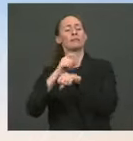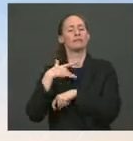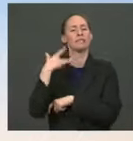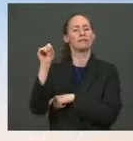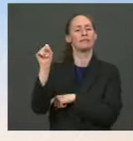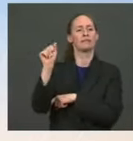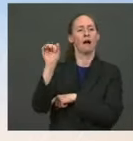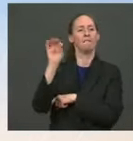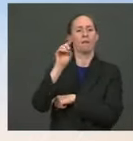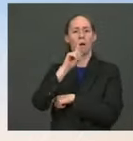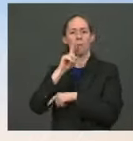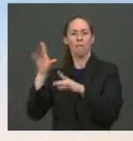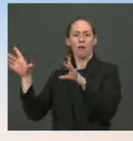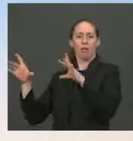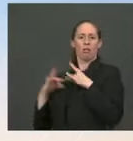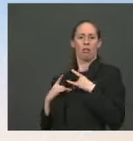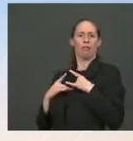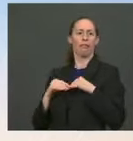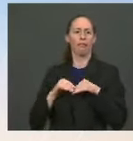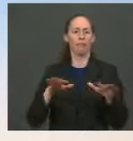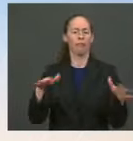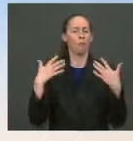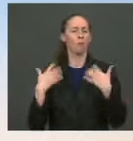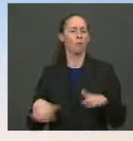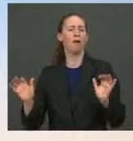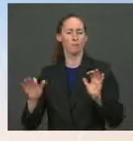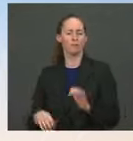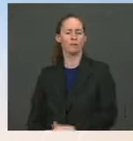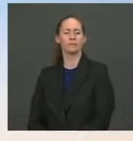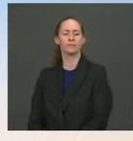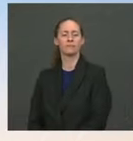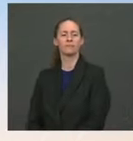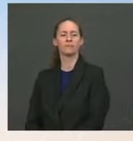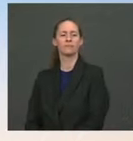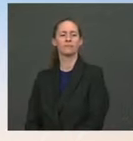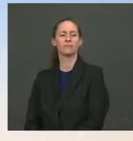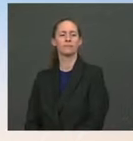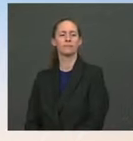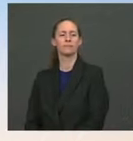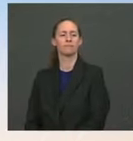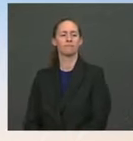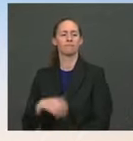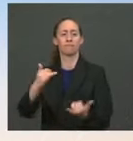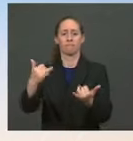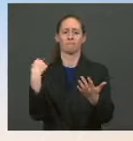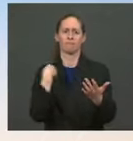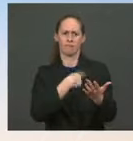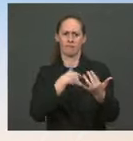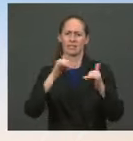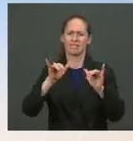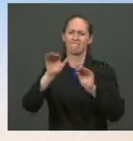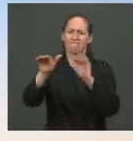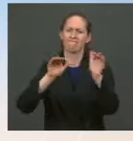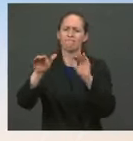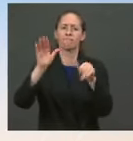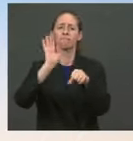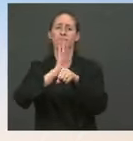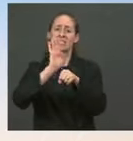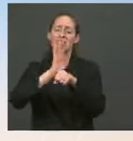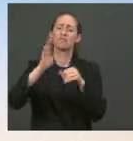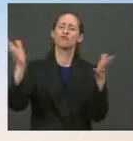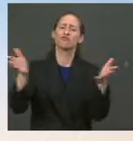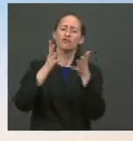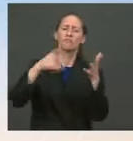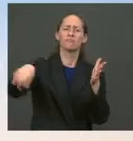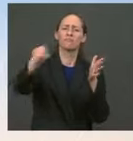So, you know, what we continue to advocate with from here is to push businesses to move forward with their policies